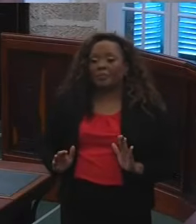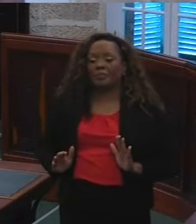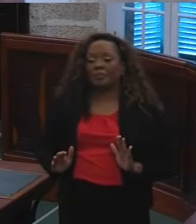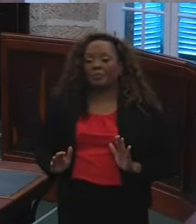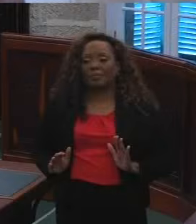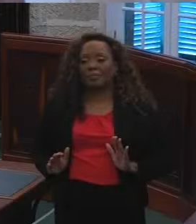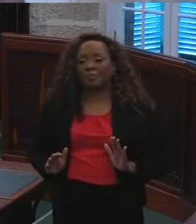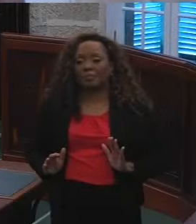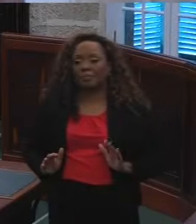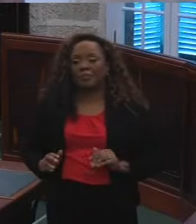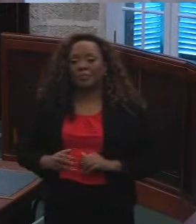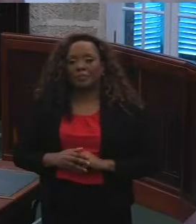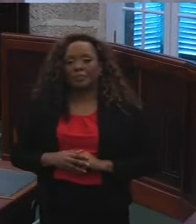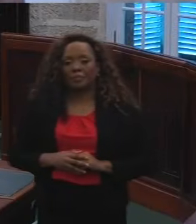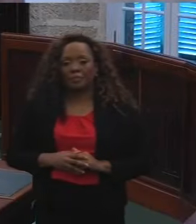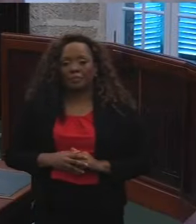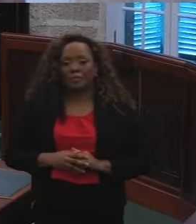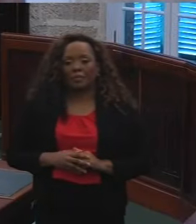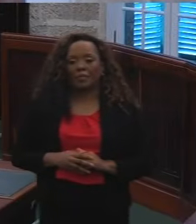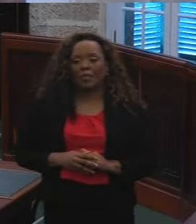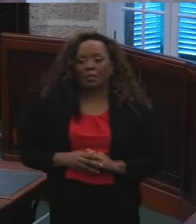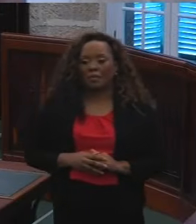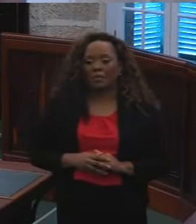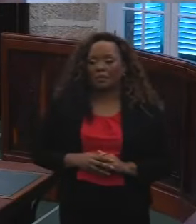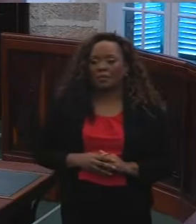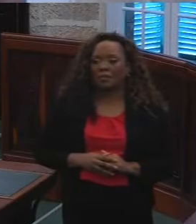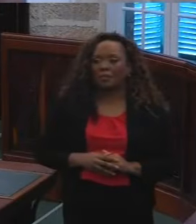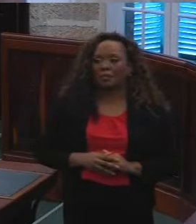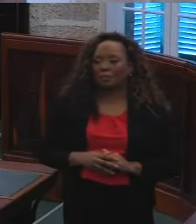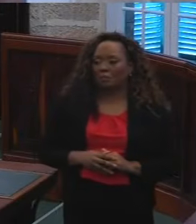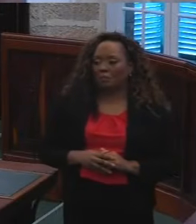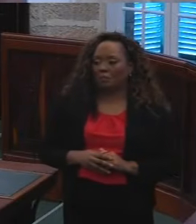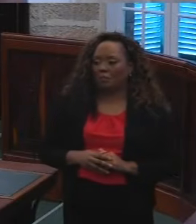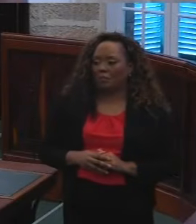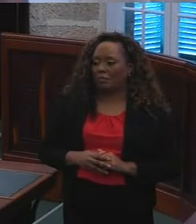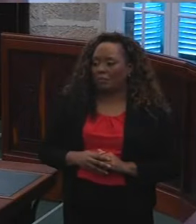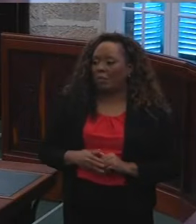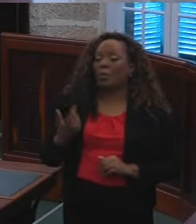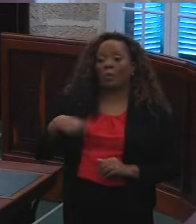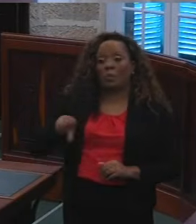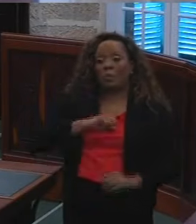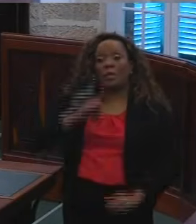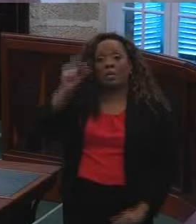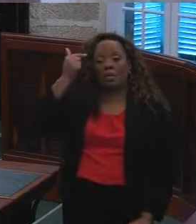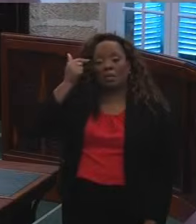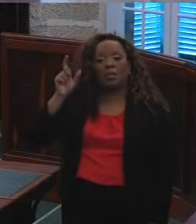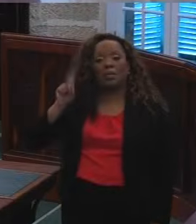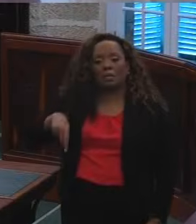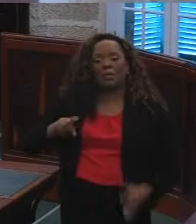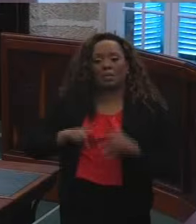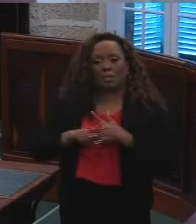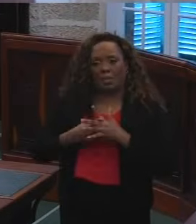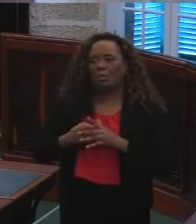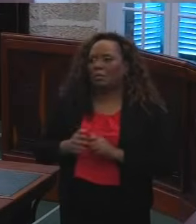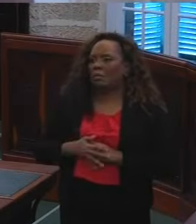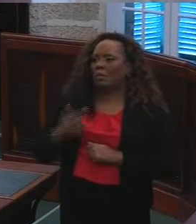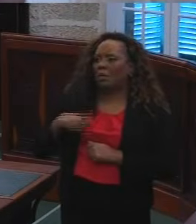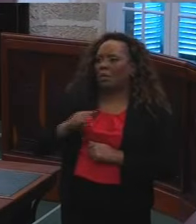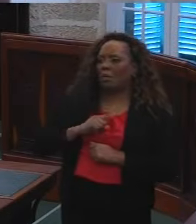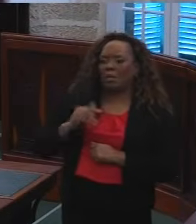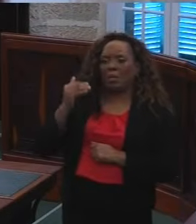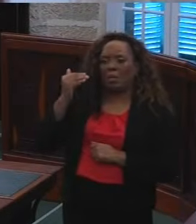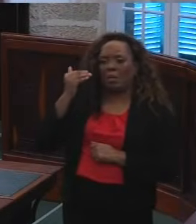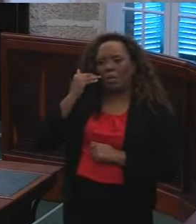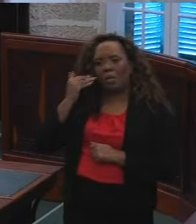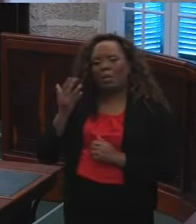that it must start at home. It must start the place where legislation is